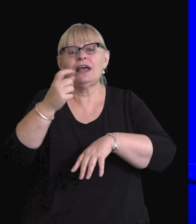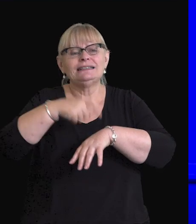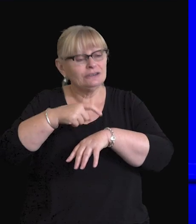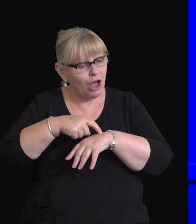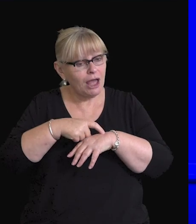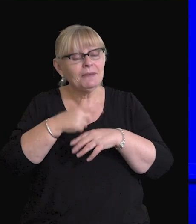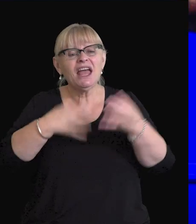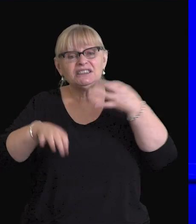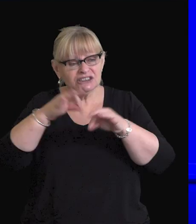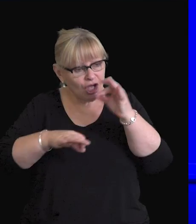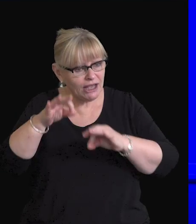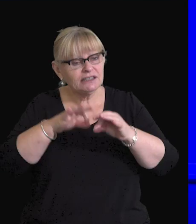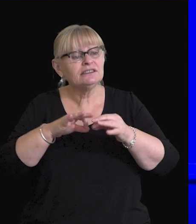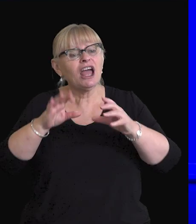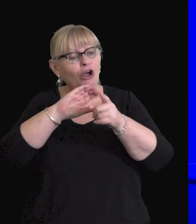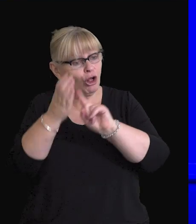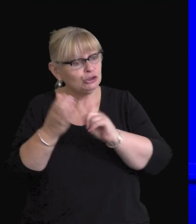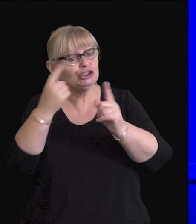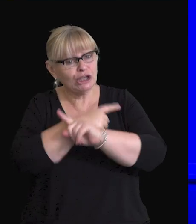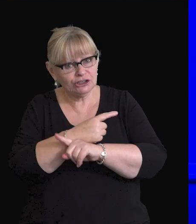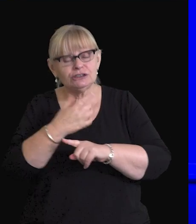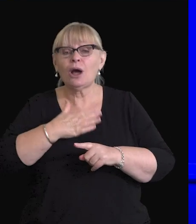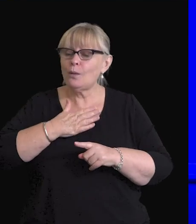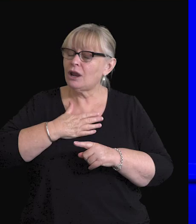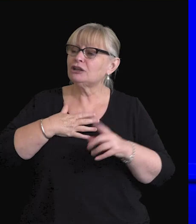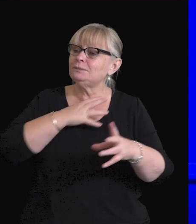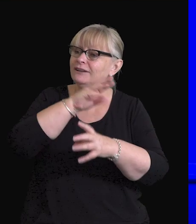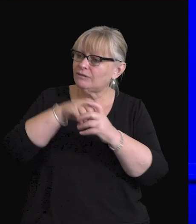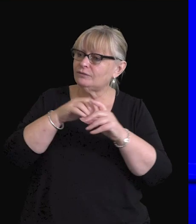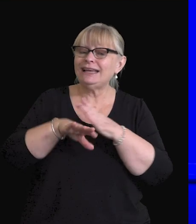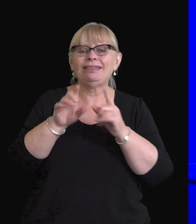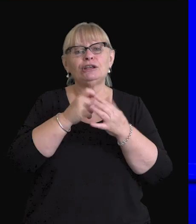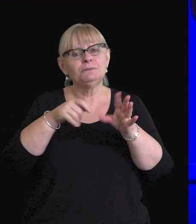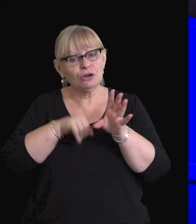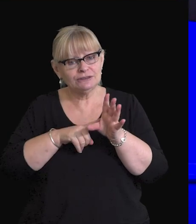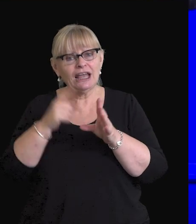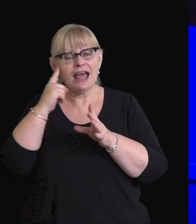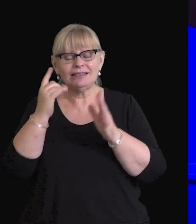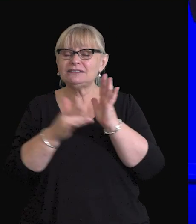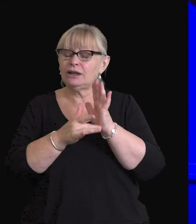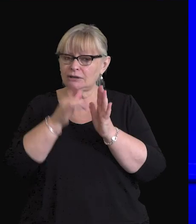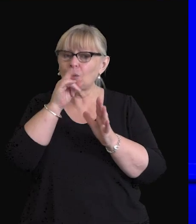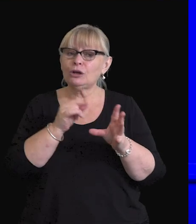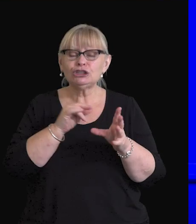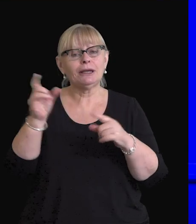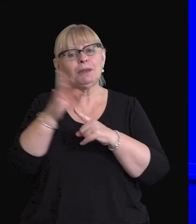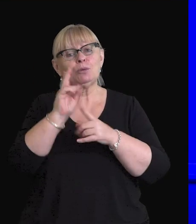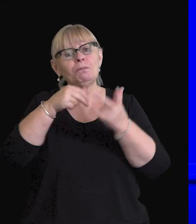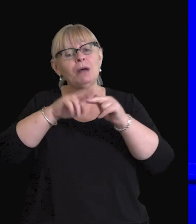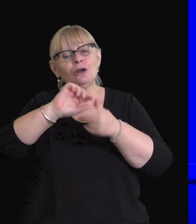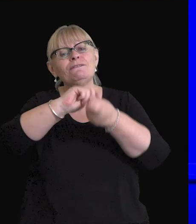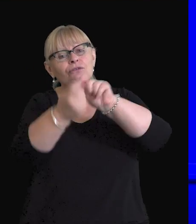and science and culture changes. I would like to have a greater role in our democracy. I believe that technology can play a part in its